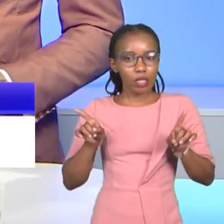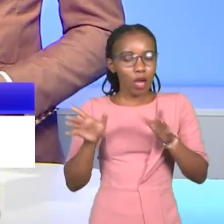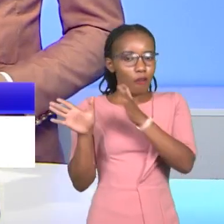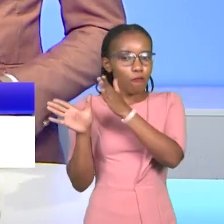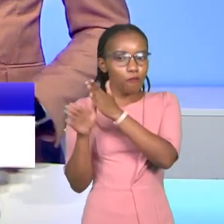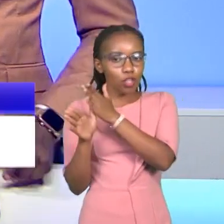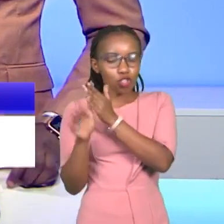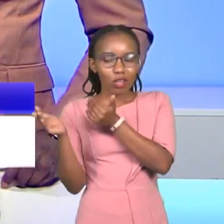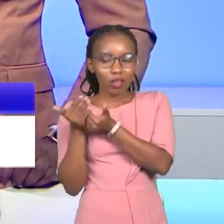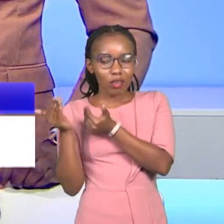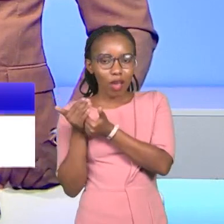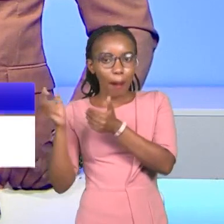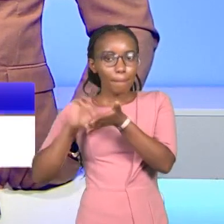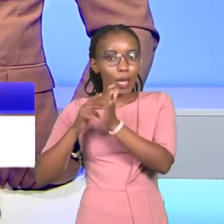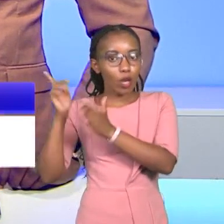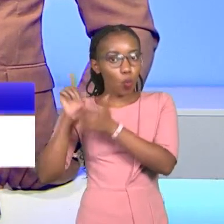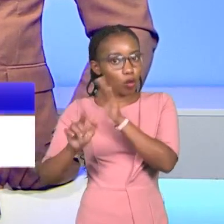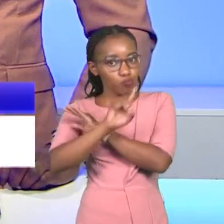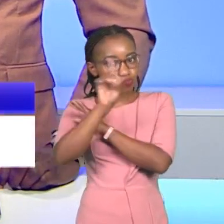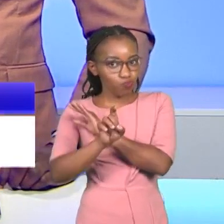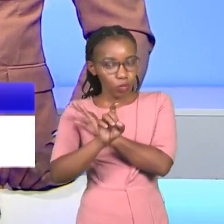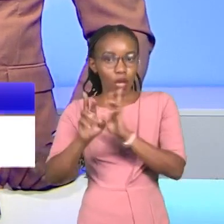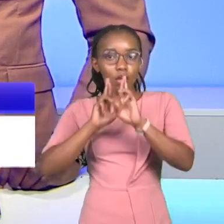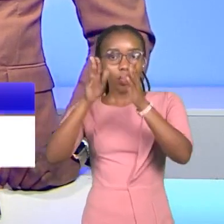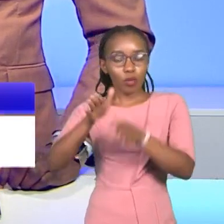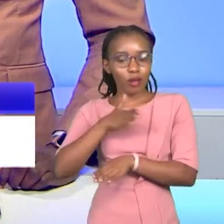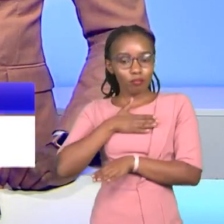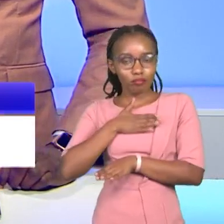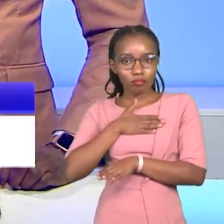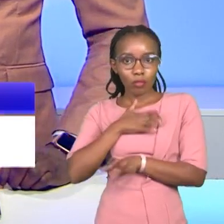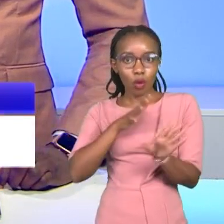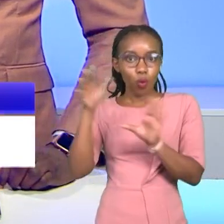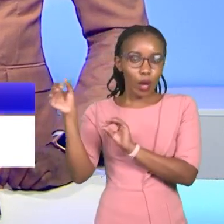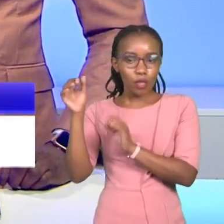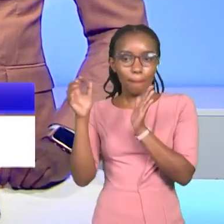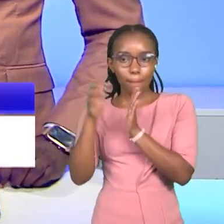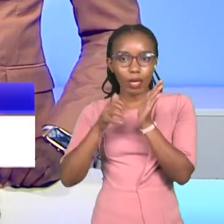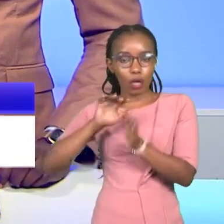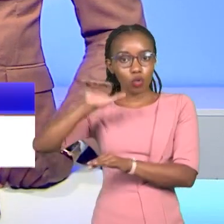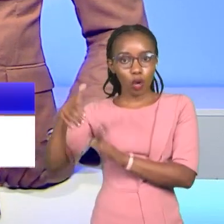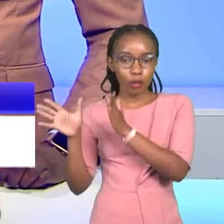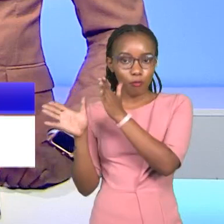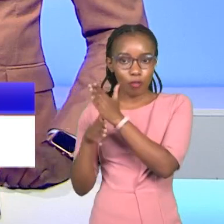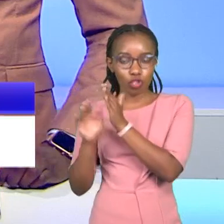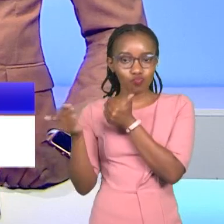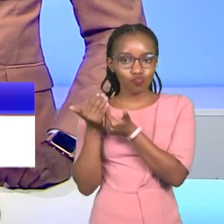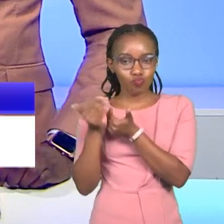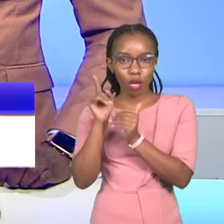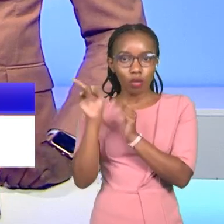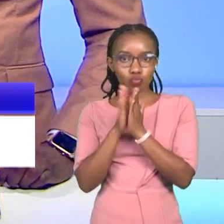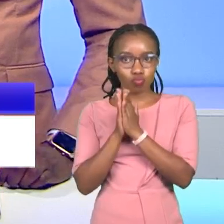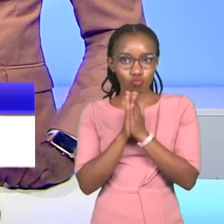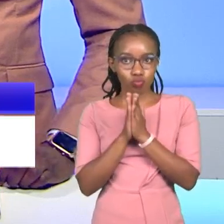does aquaculture entail? Our reporter David KAGINA spent time at a fish farm in Machakos County and filed the following